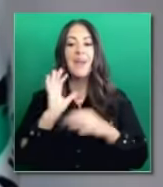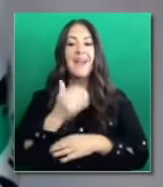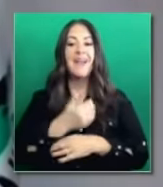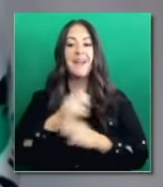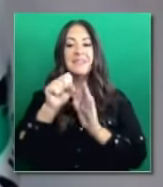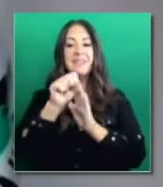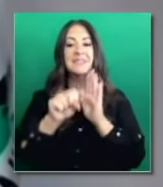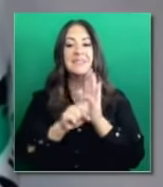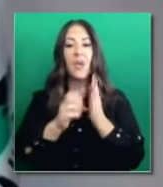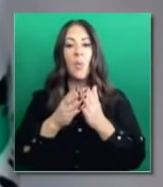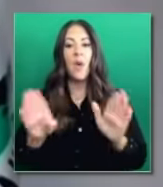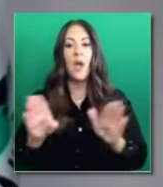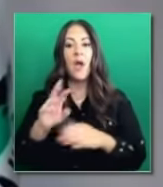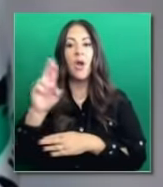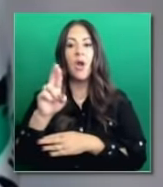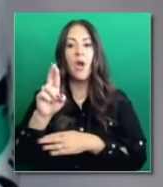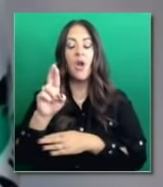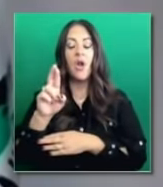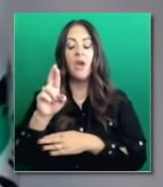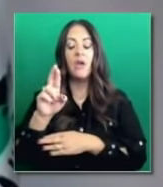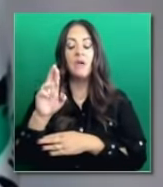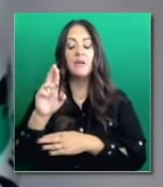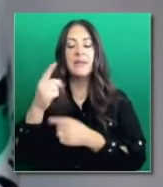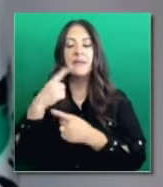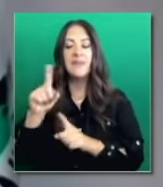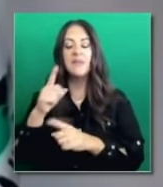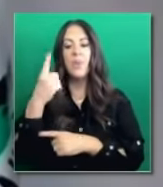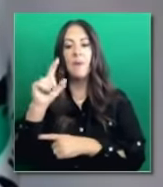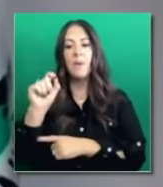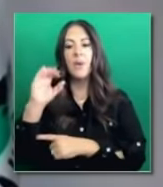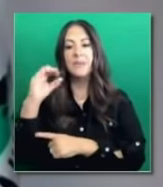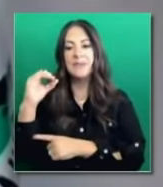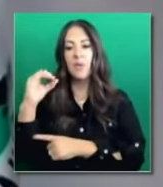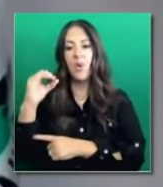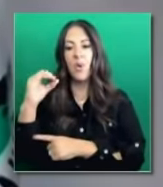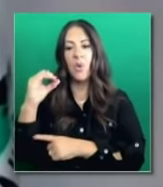effective number is at 1.0. That's exactly what we want to